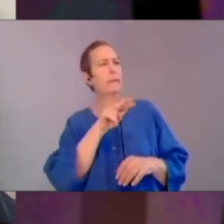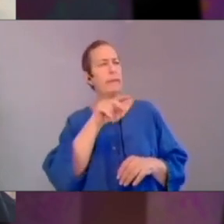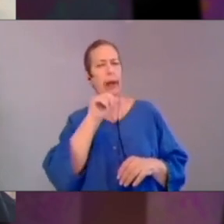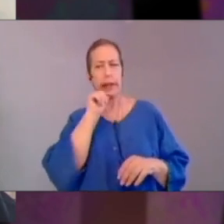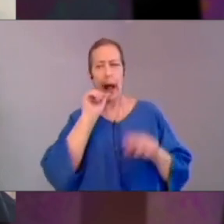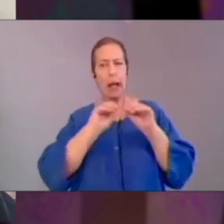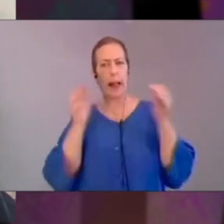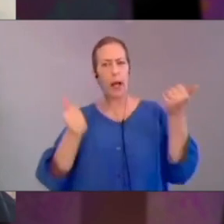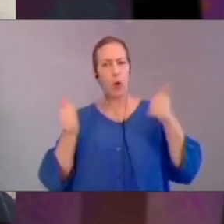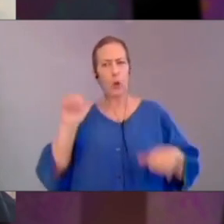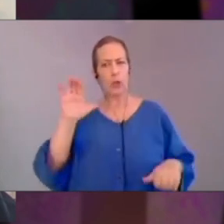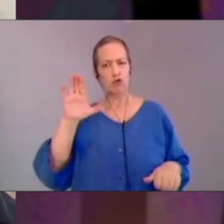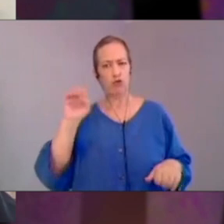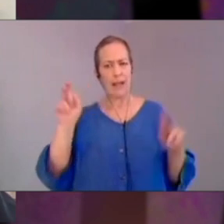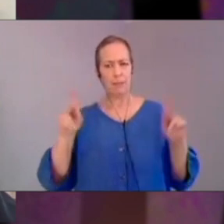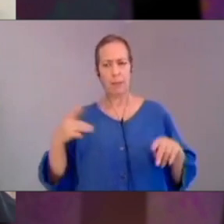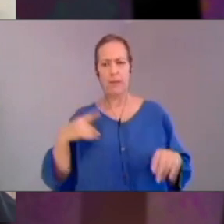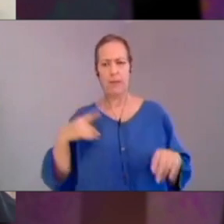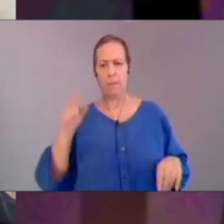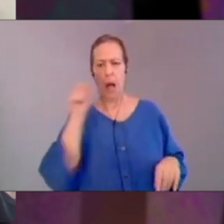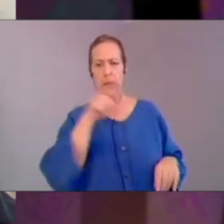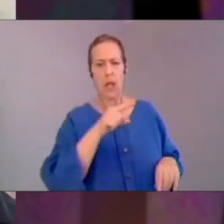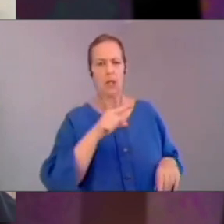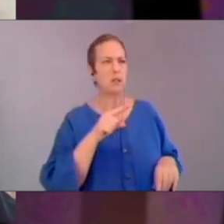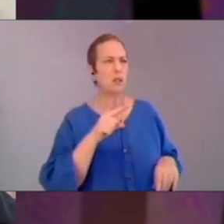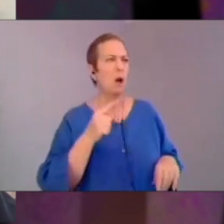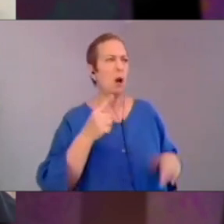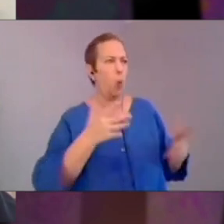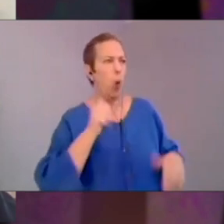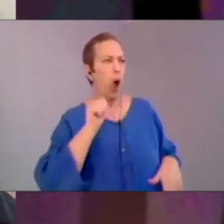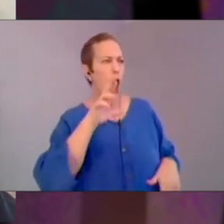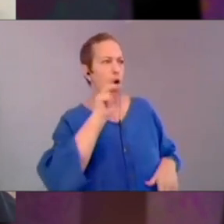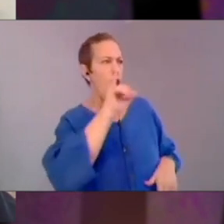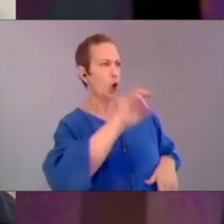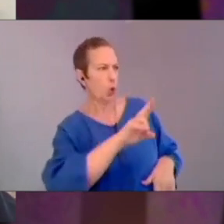you? Or worse, like they attack the person.